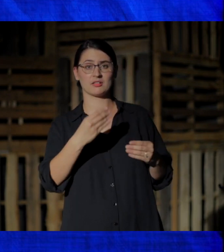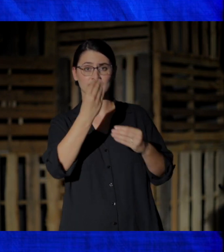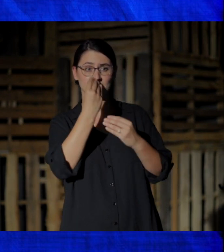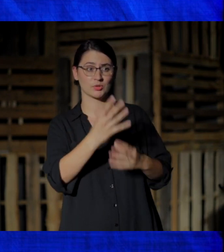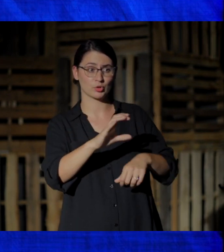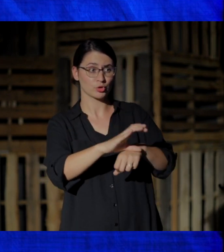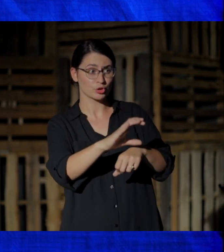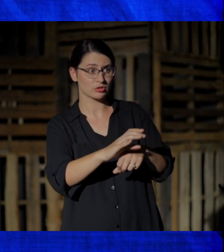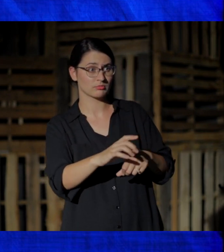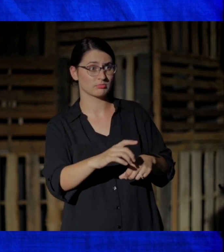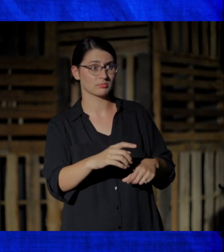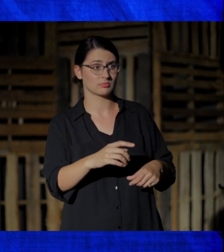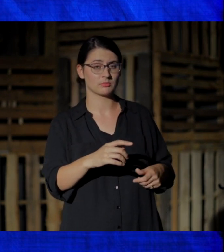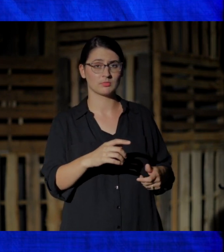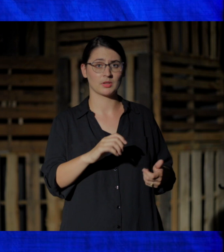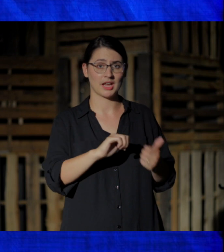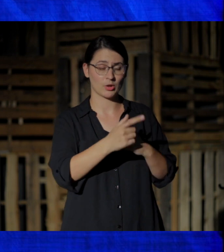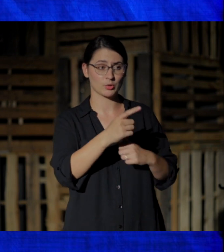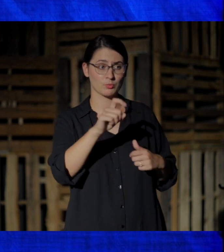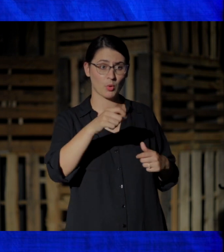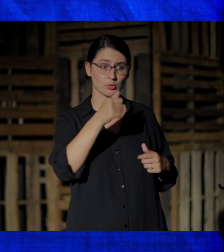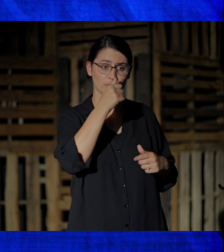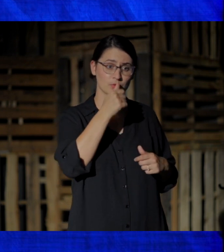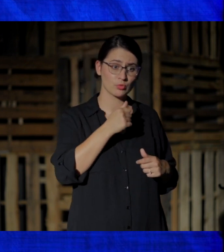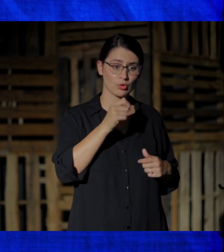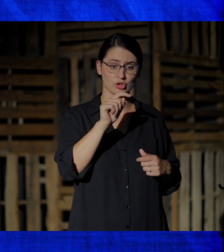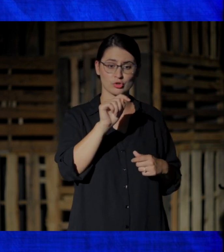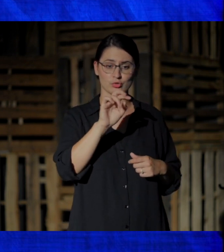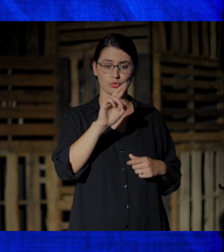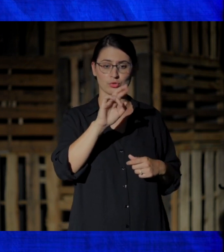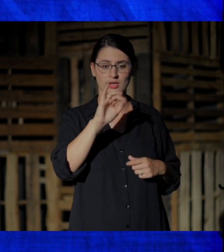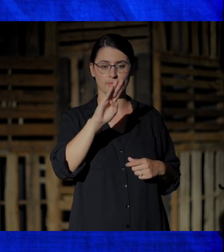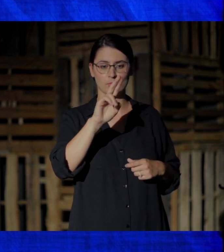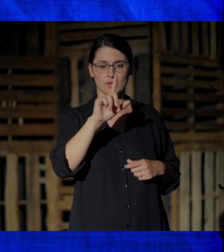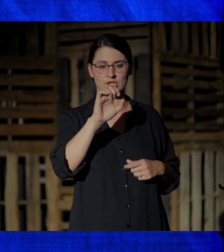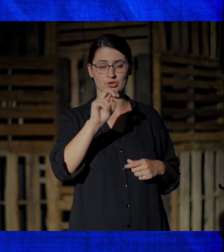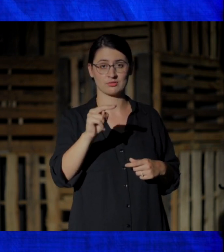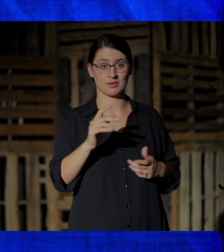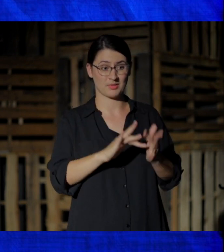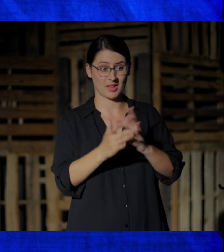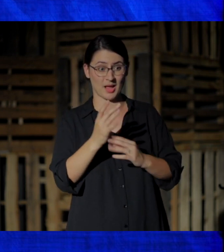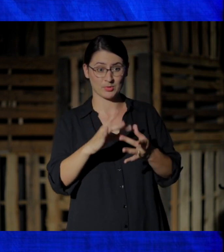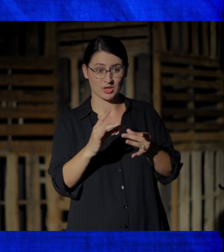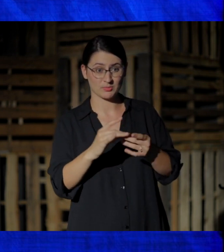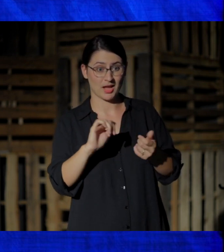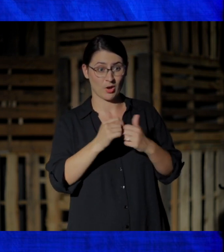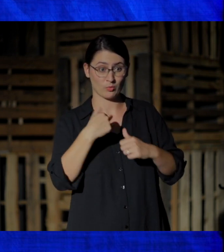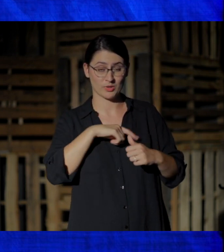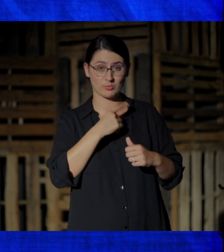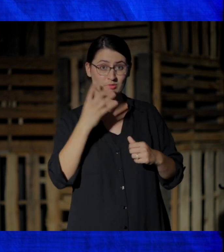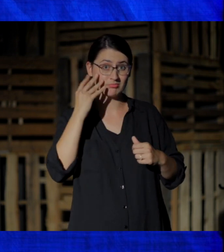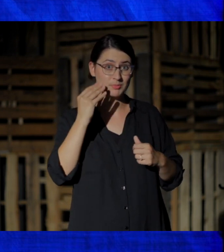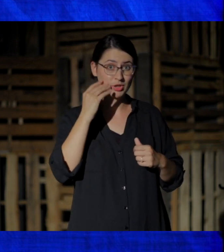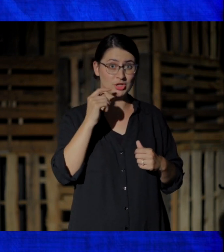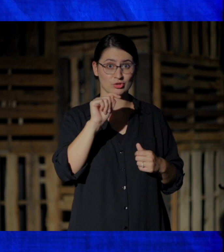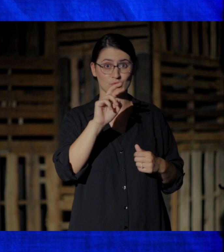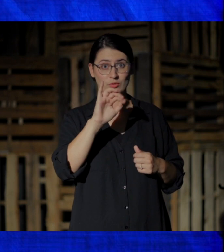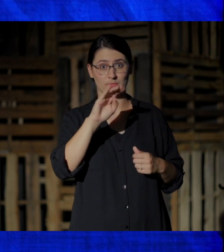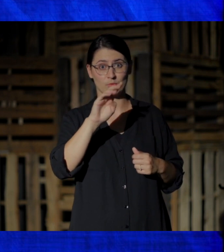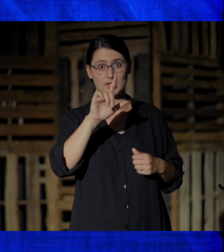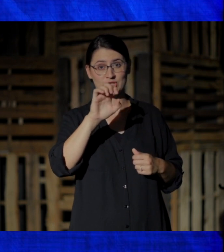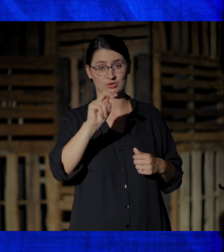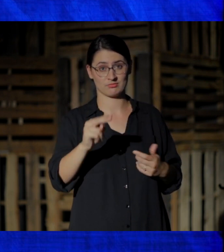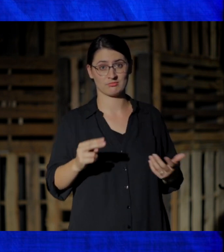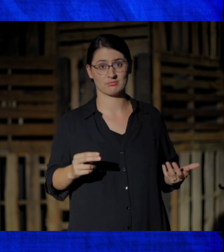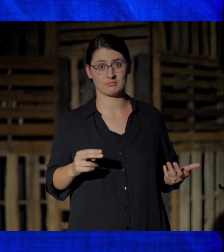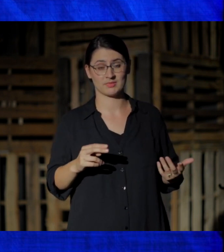the great tribulation. The Bible talks about us being in the tribulation. The book of Revelation is written to encourage